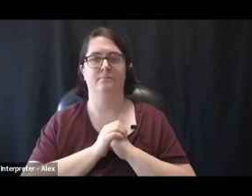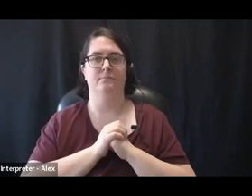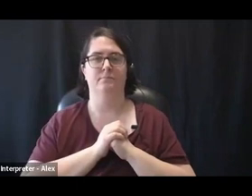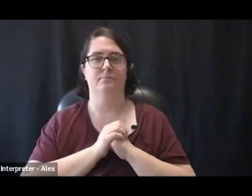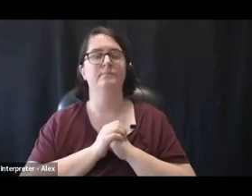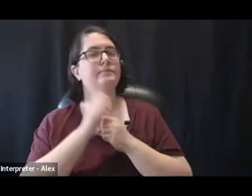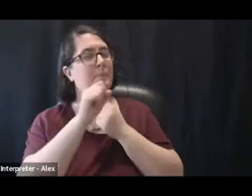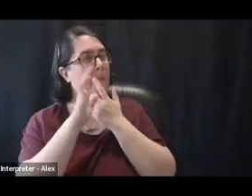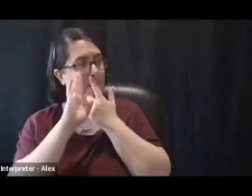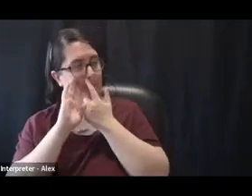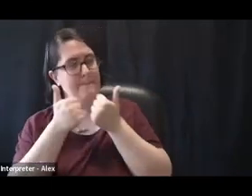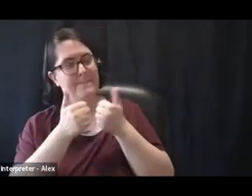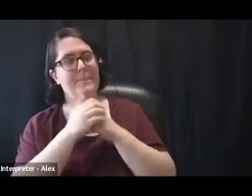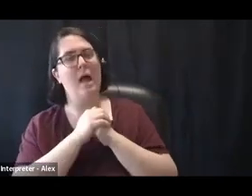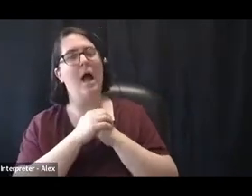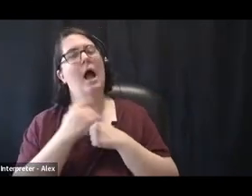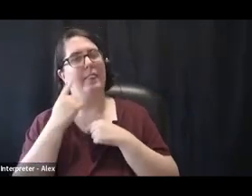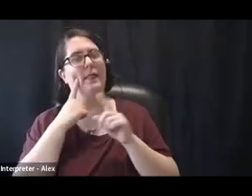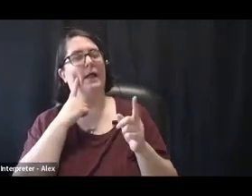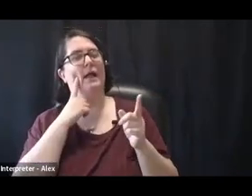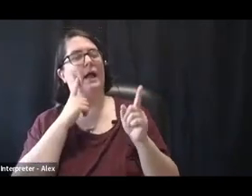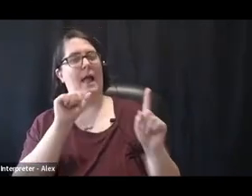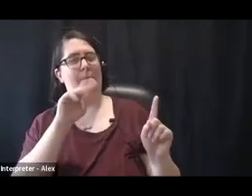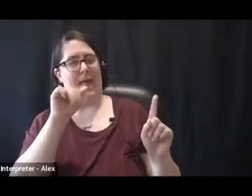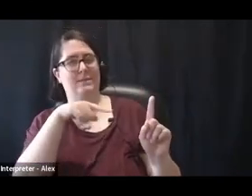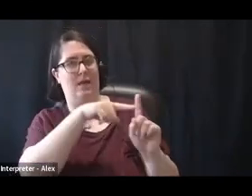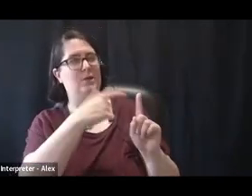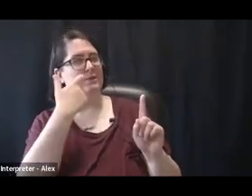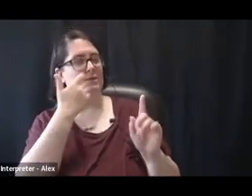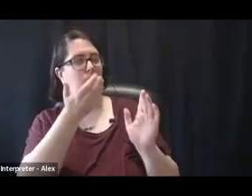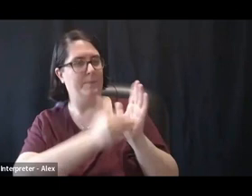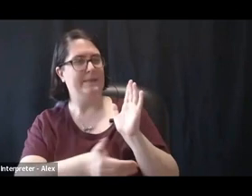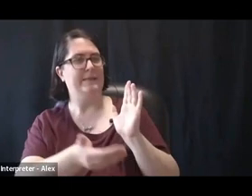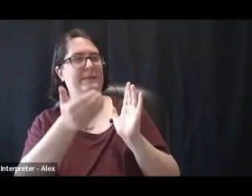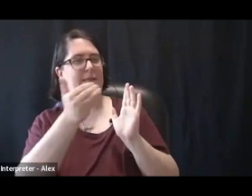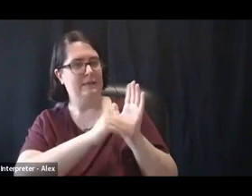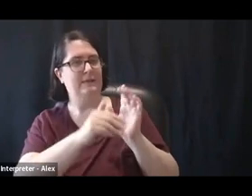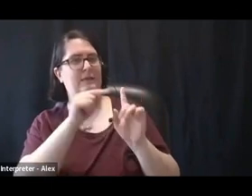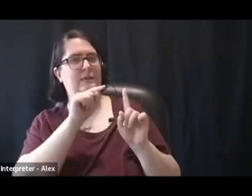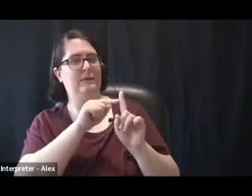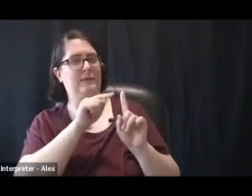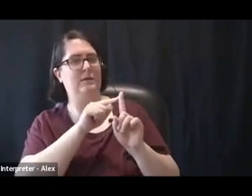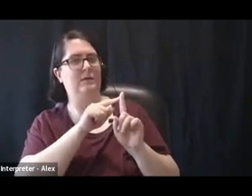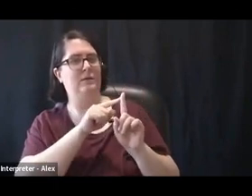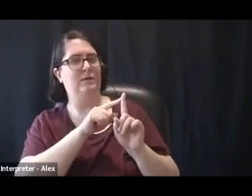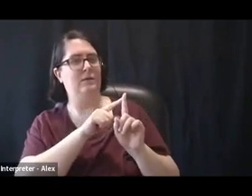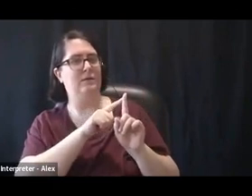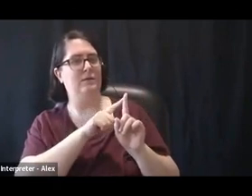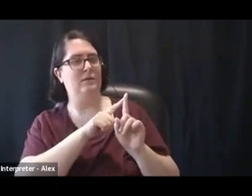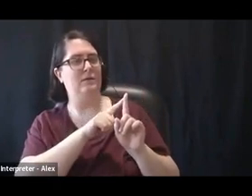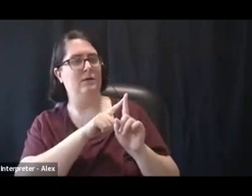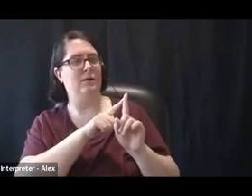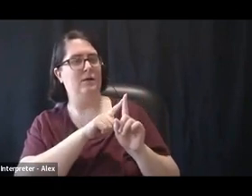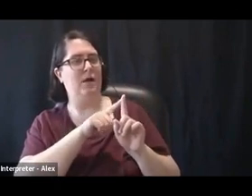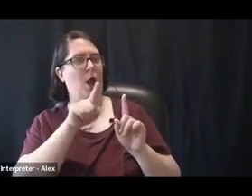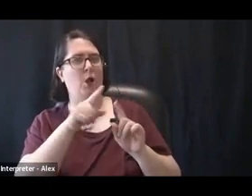Yeah, thanks, Majam. I think, Amanda, as you were repeating, like, to Benjamin, the various questions